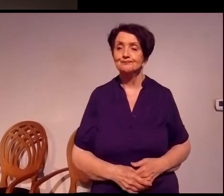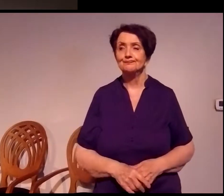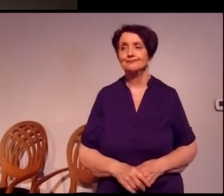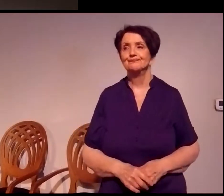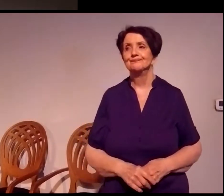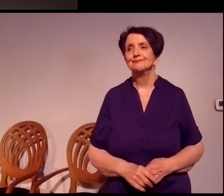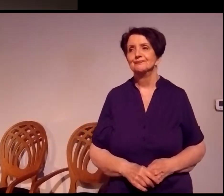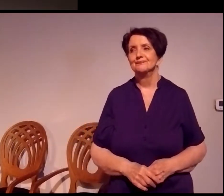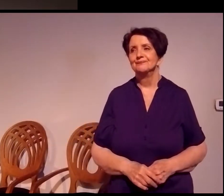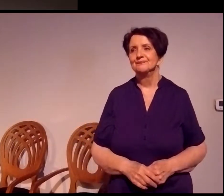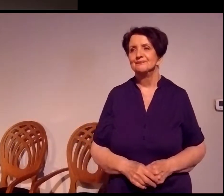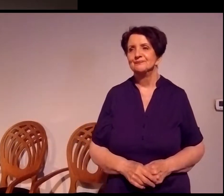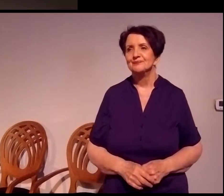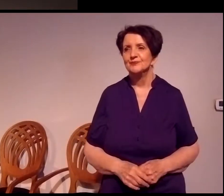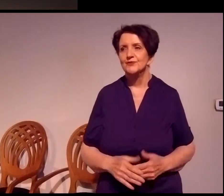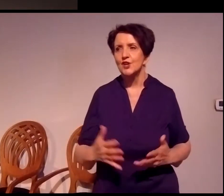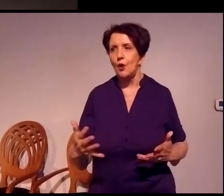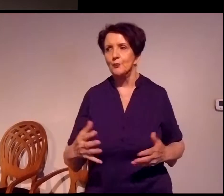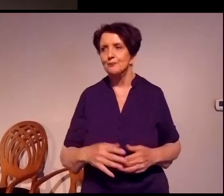So